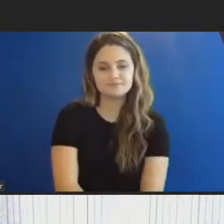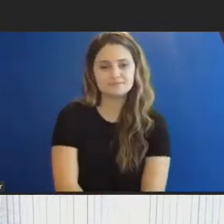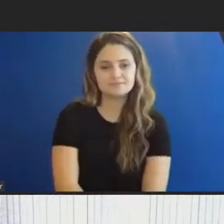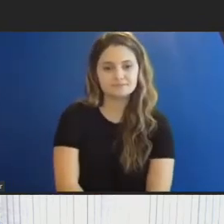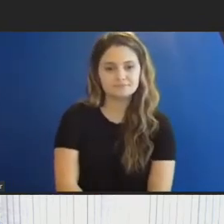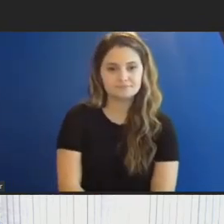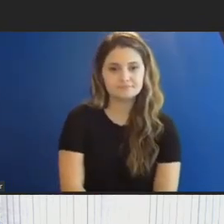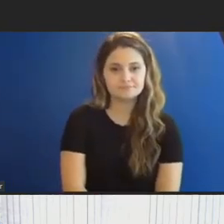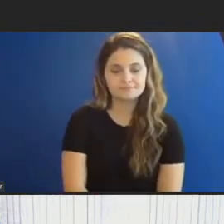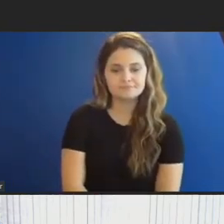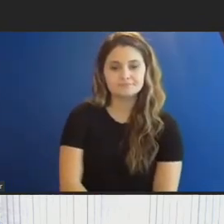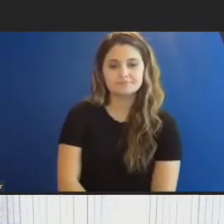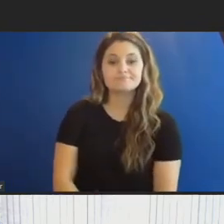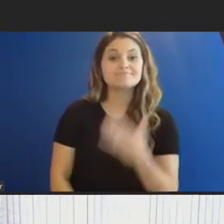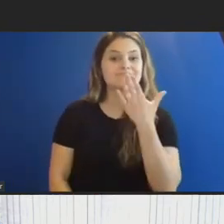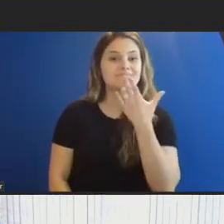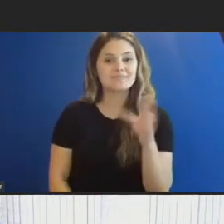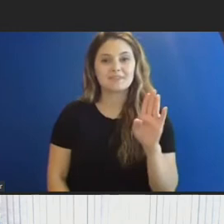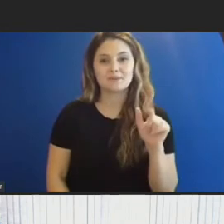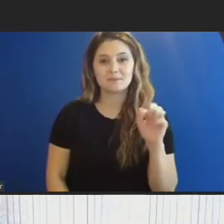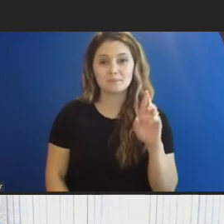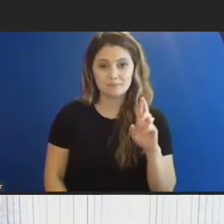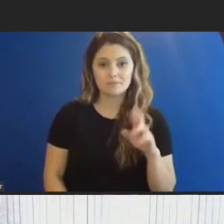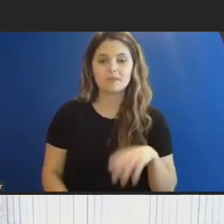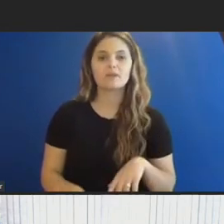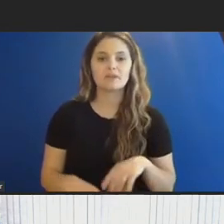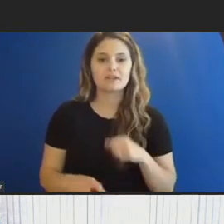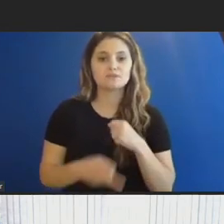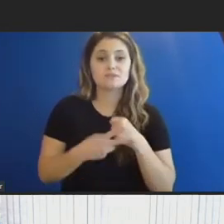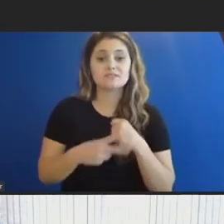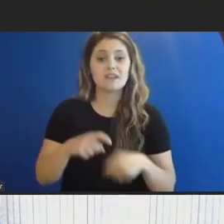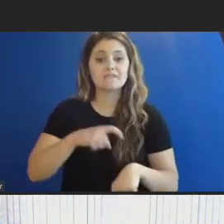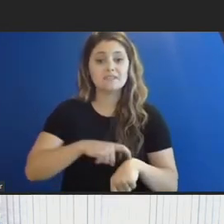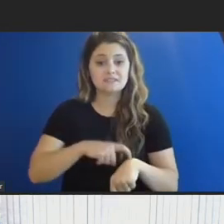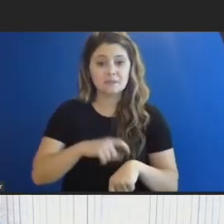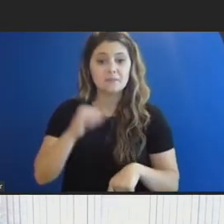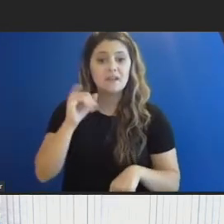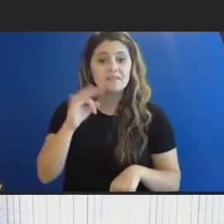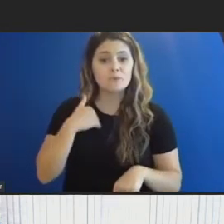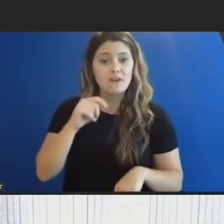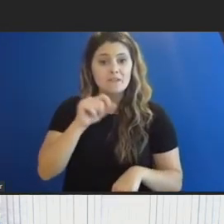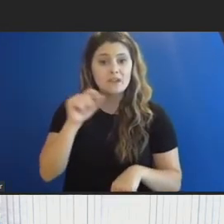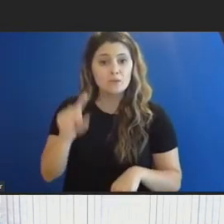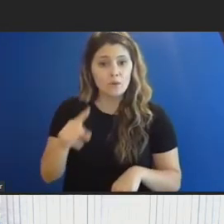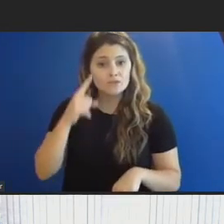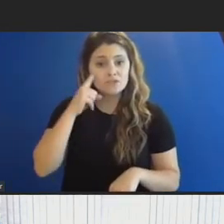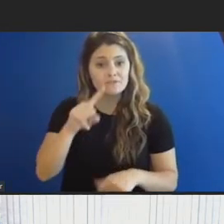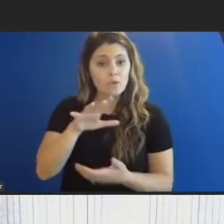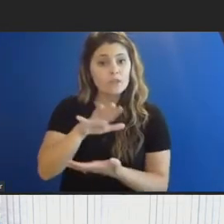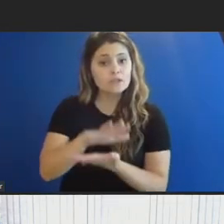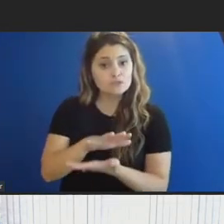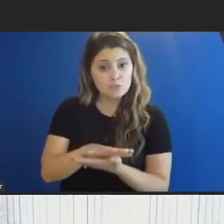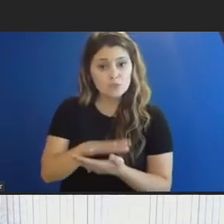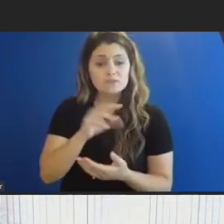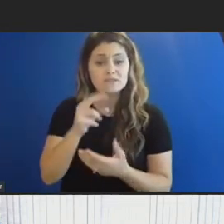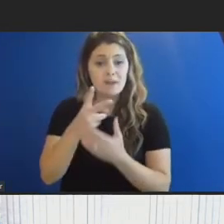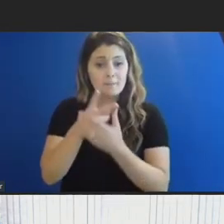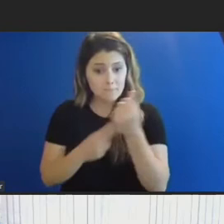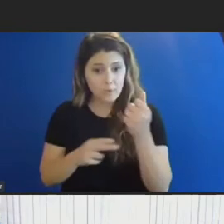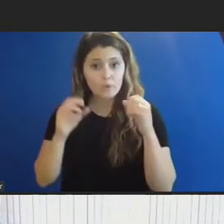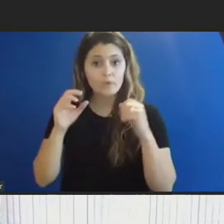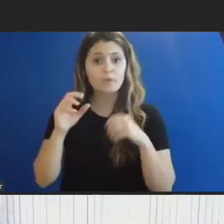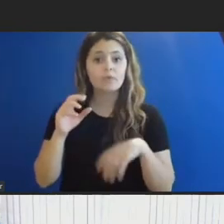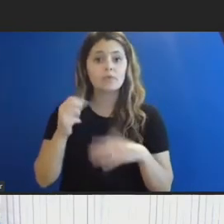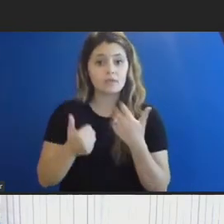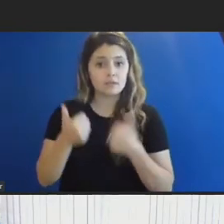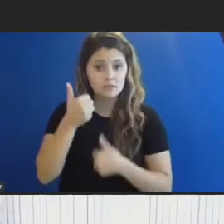Okay, thank you, Blair. And in an effort to save some time, if you have a question for the schools and both superintendents would like